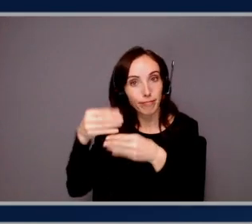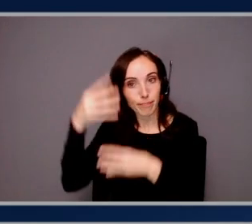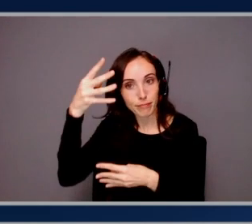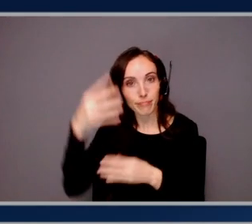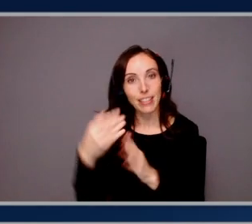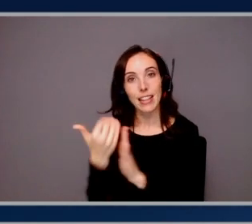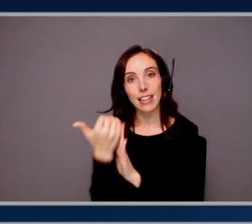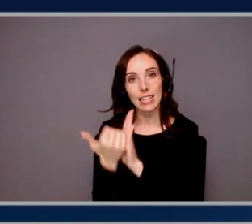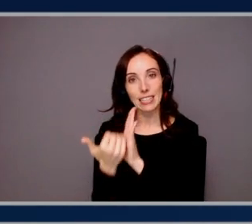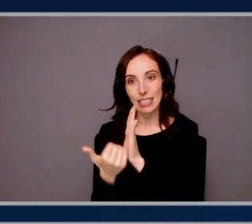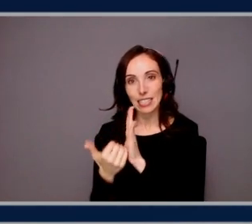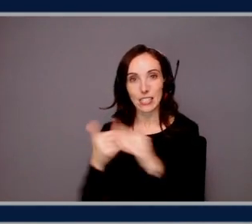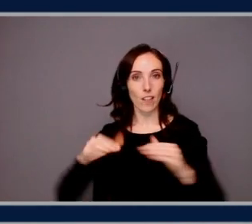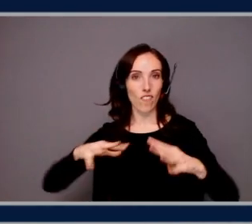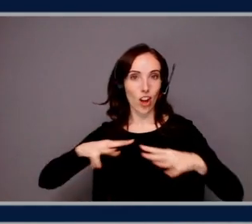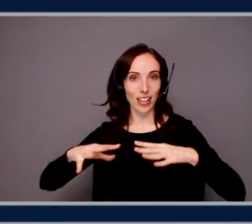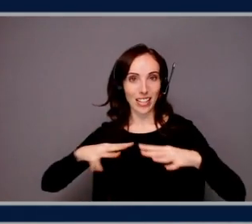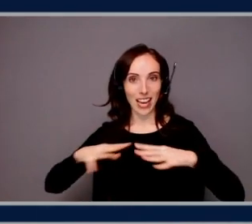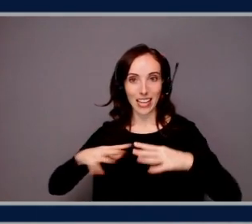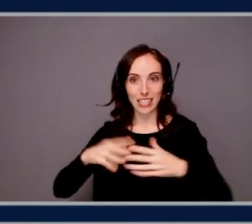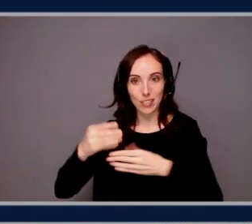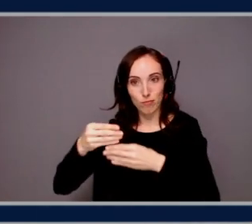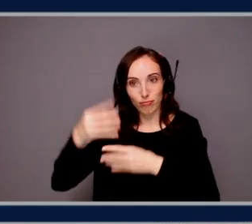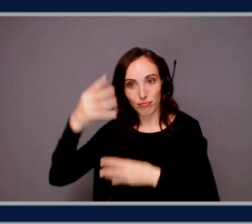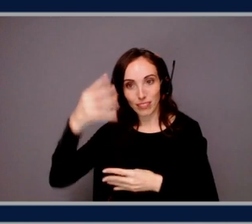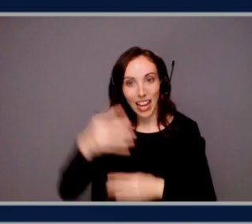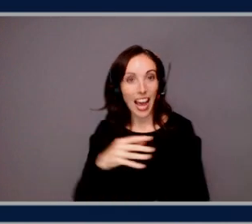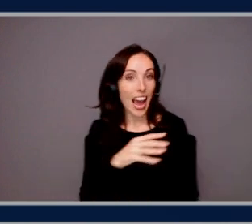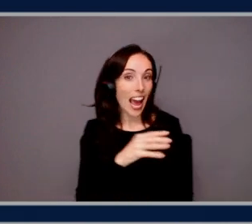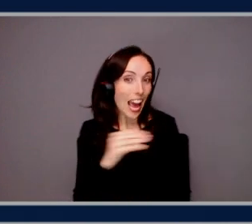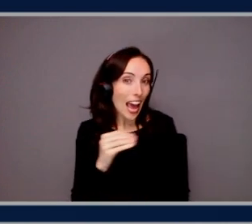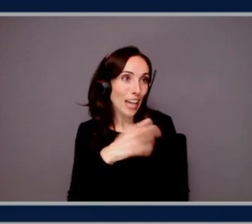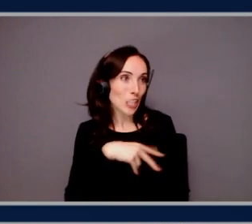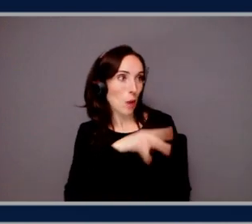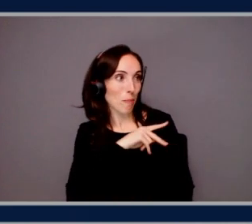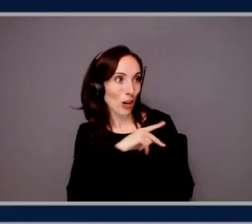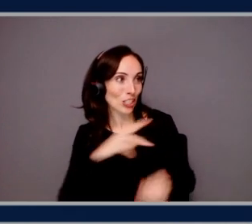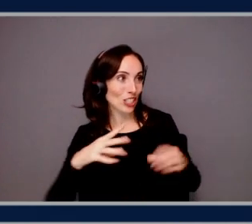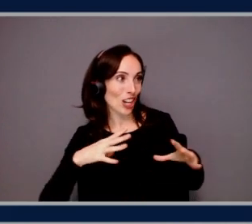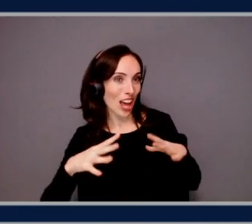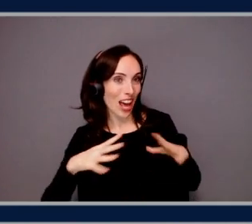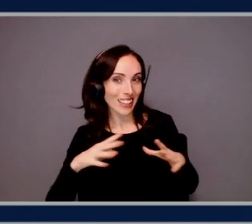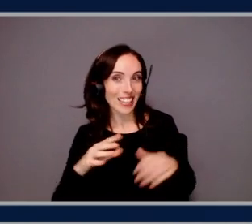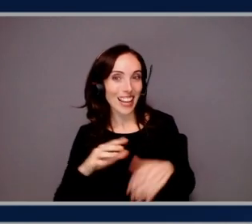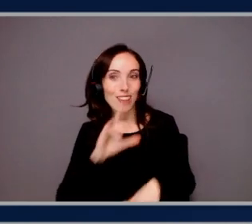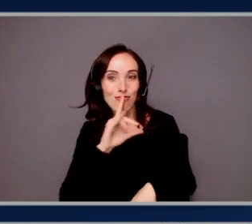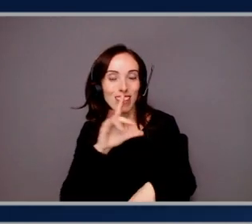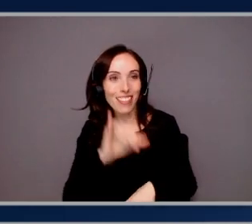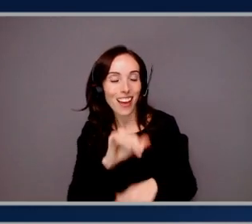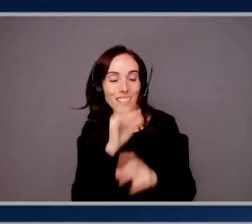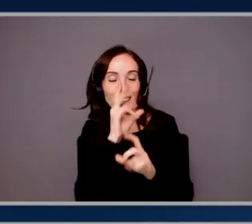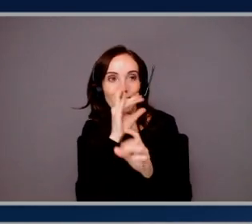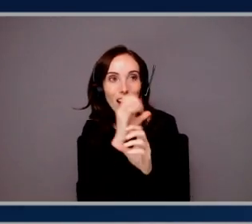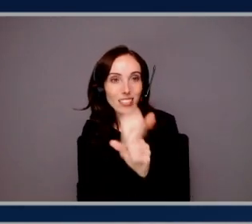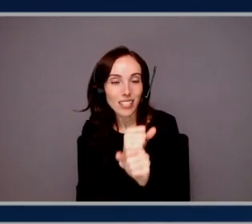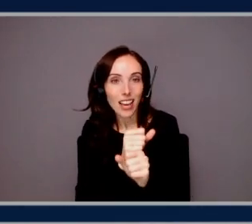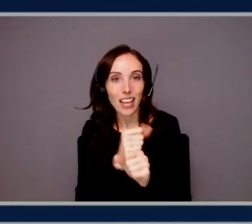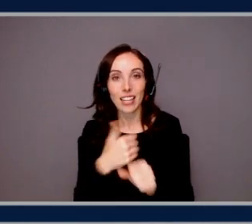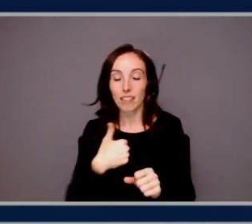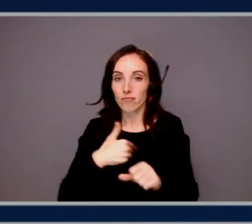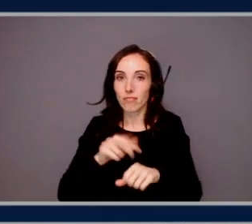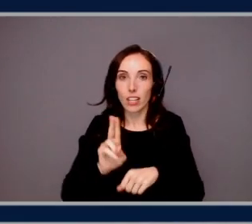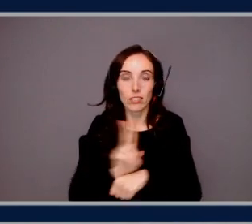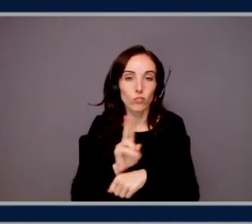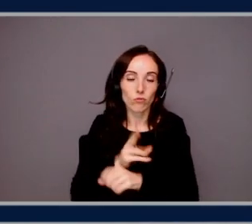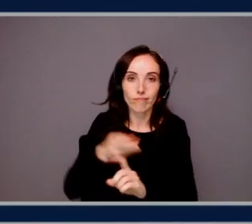of holidays in And the I year. get a personal holiday. Yeah. Right. Yes. That is Exactly. You need fascinating those. because as someone who uses Slack for a lot